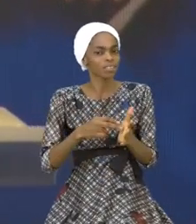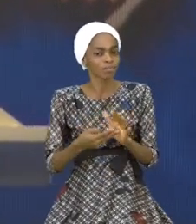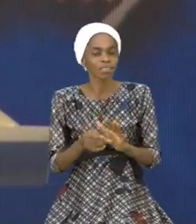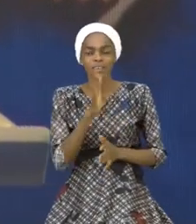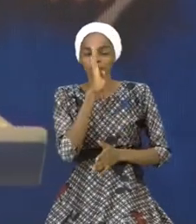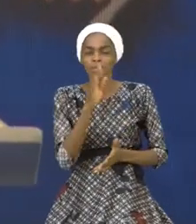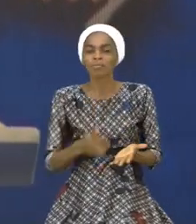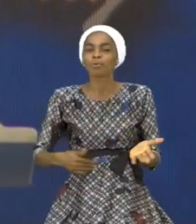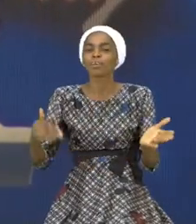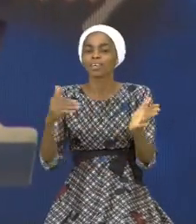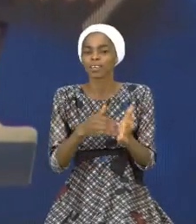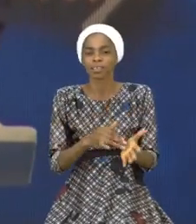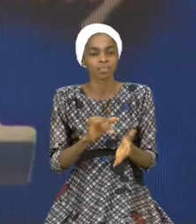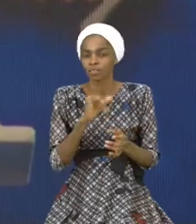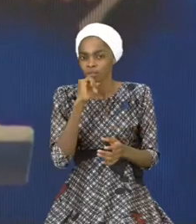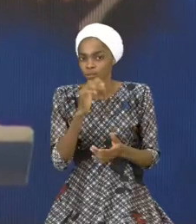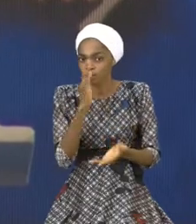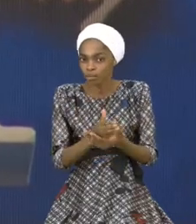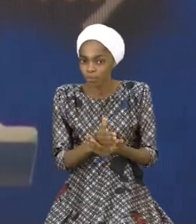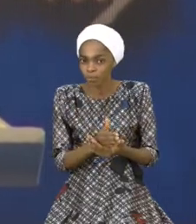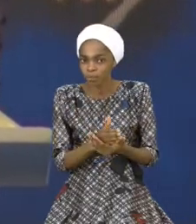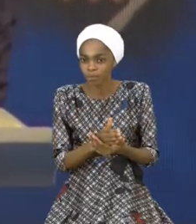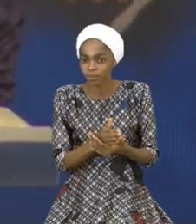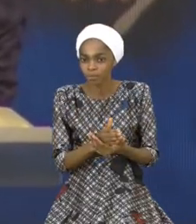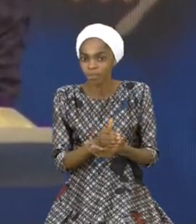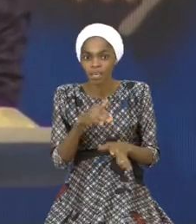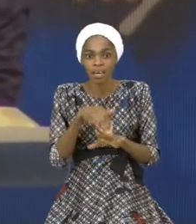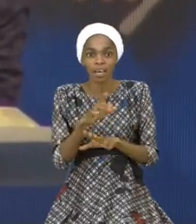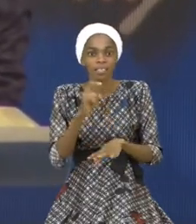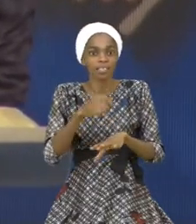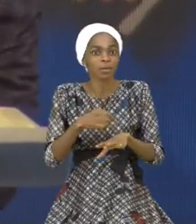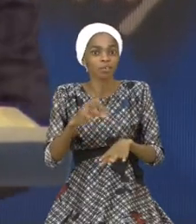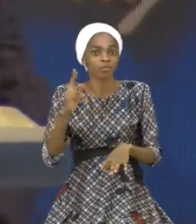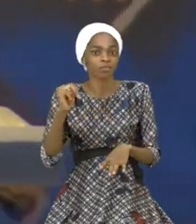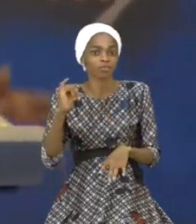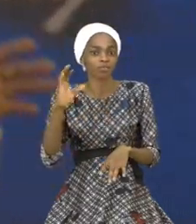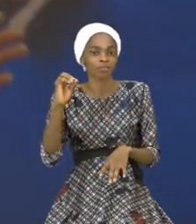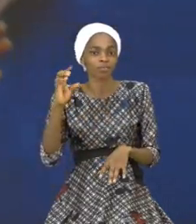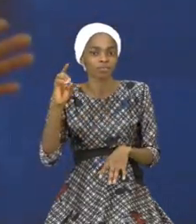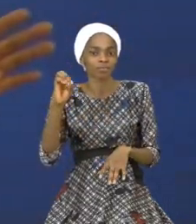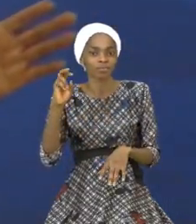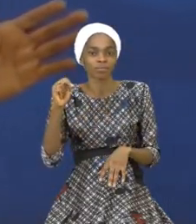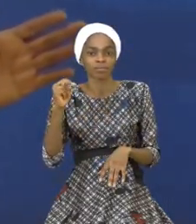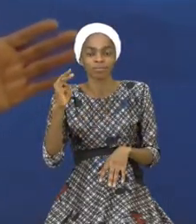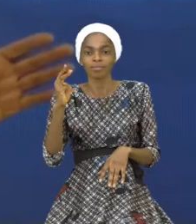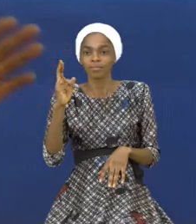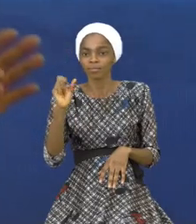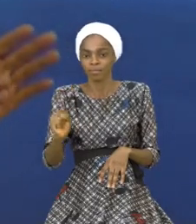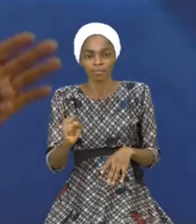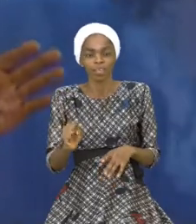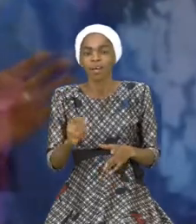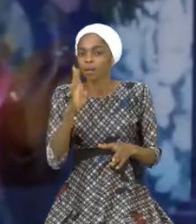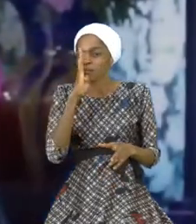again did not stop at the time of Nicodemus. Being born again did